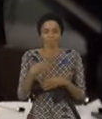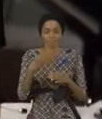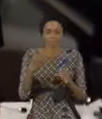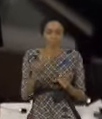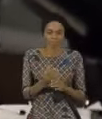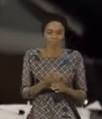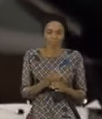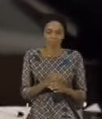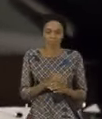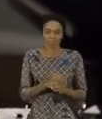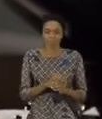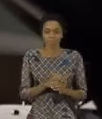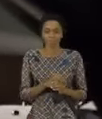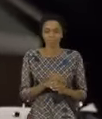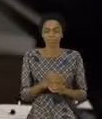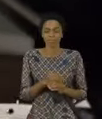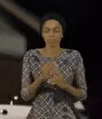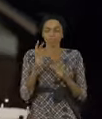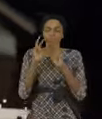Suddenly articulate